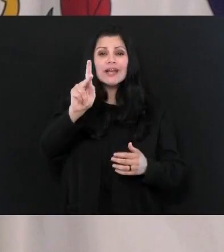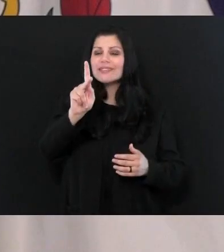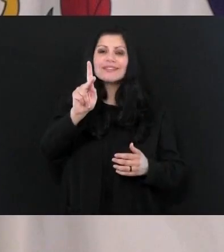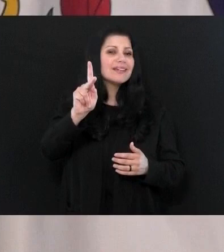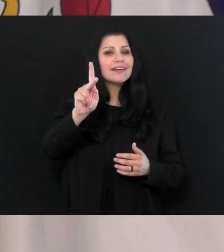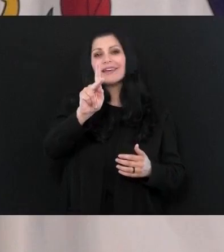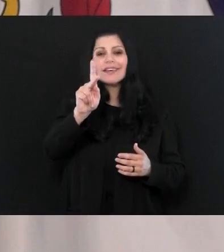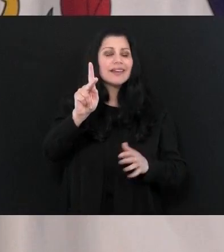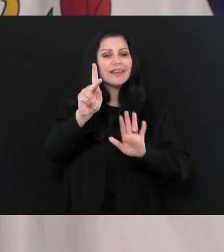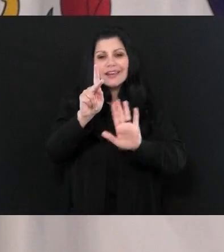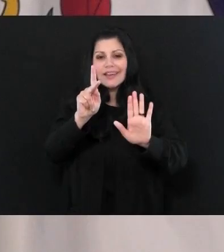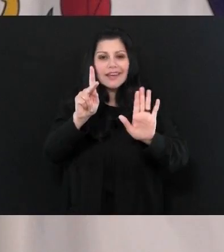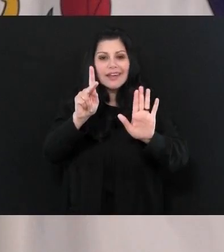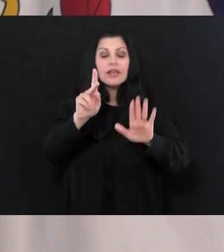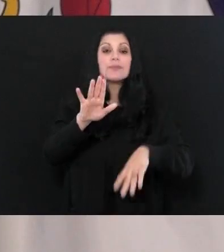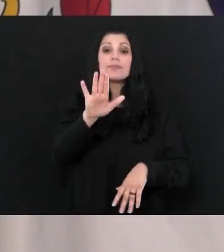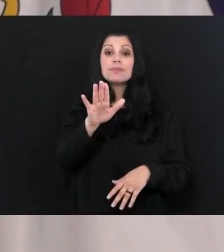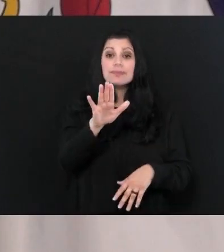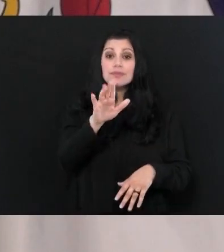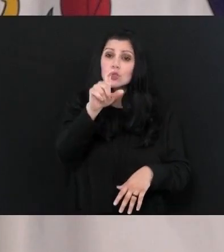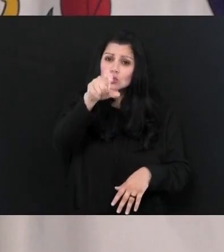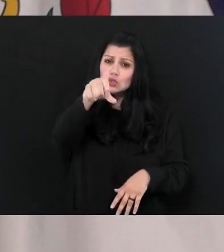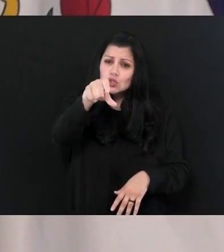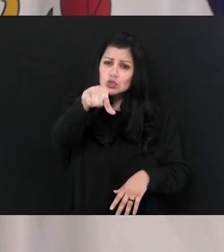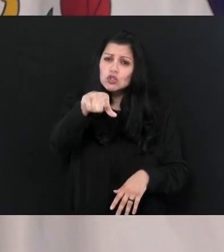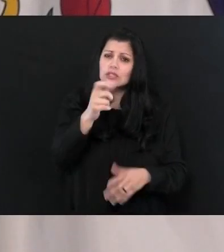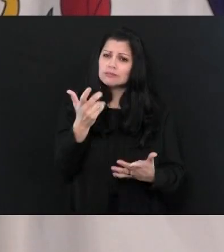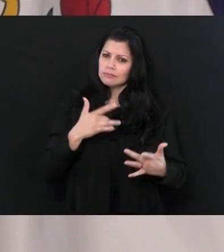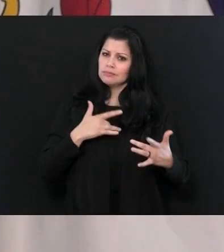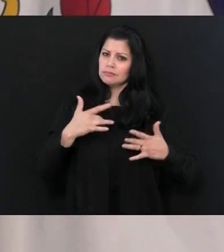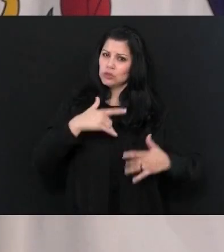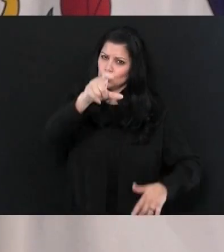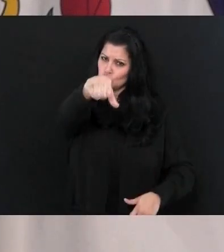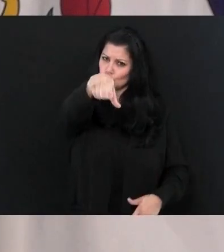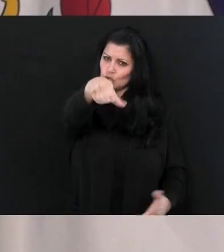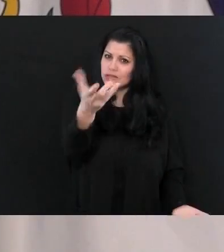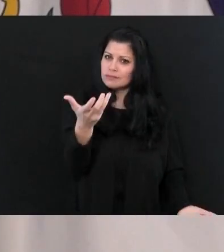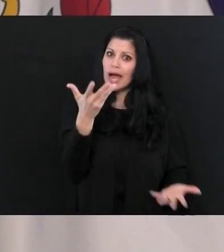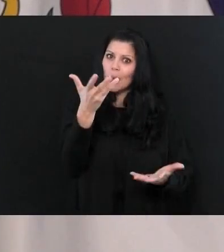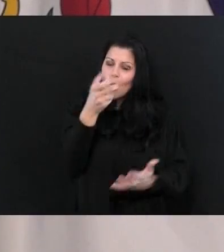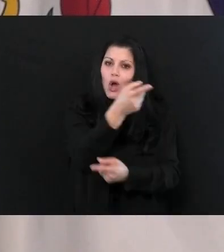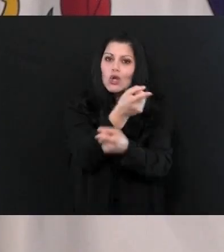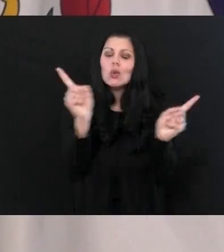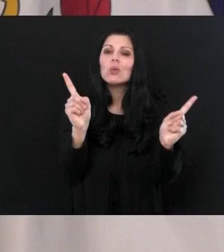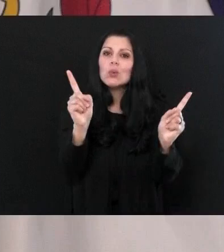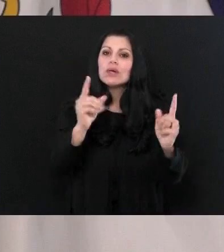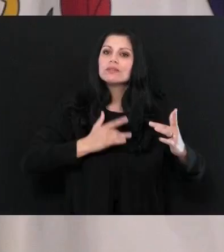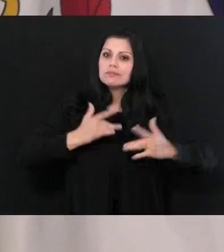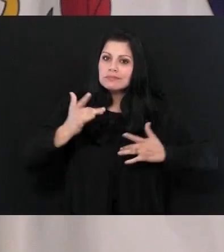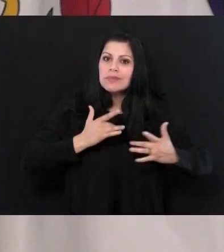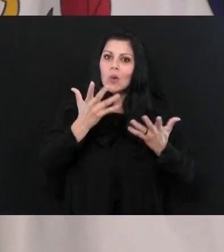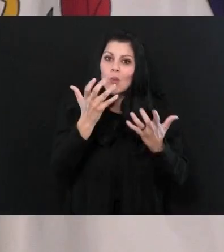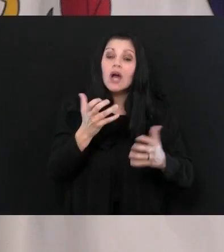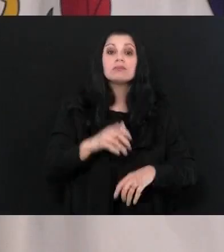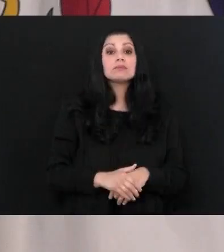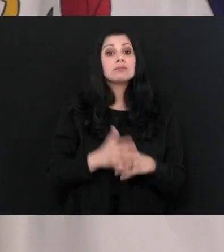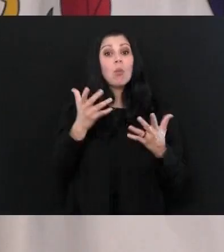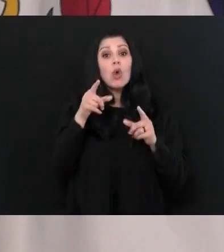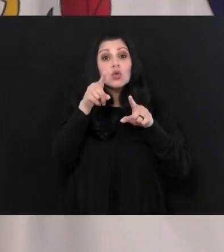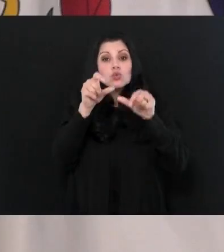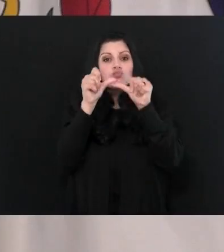that you shouldn't be concerned. I want you to be concerned. I absolutely want you to continue to wear your